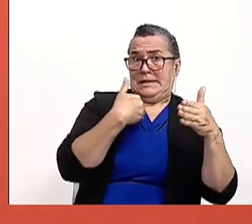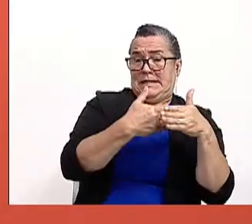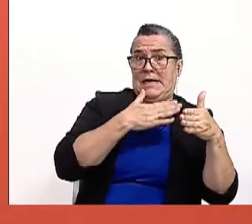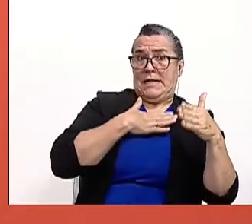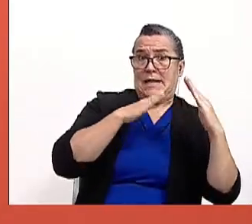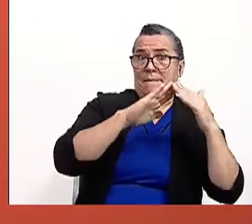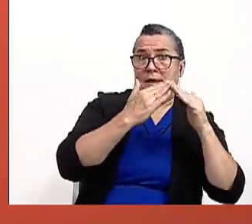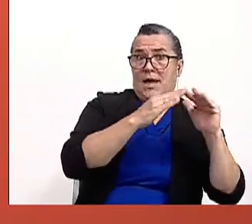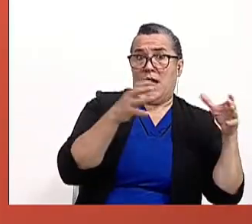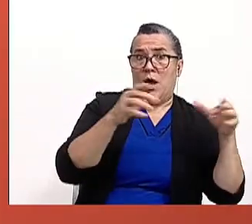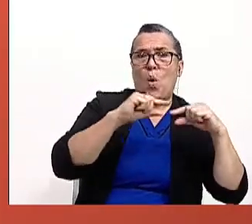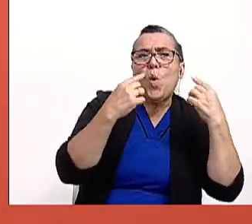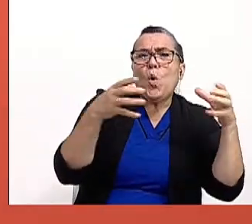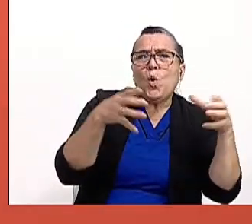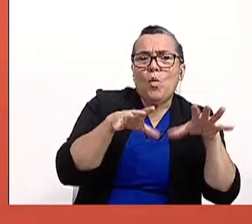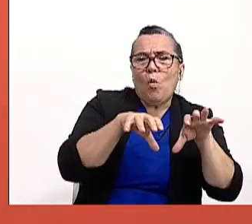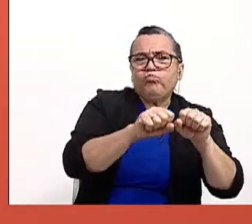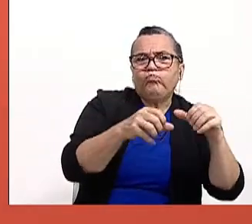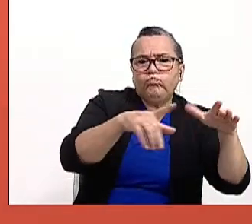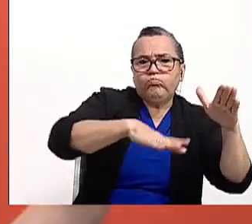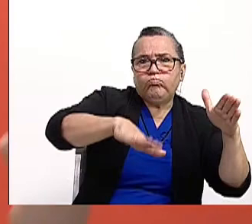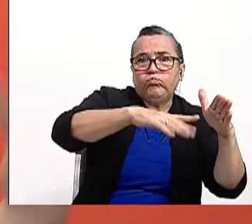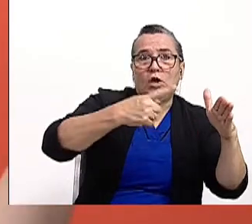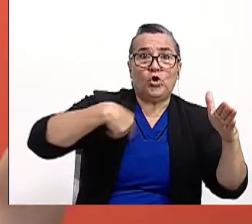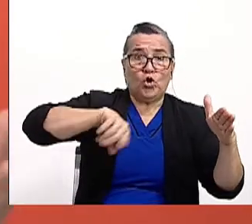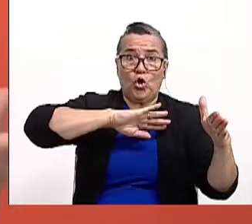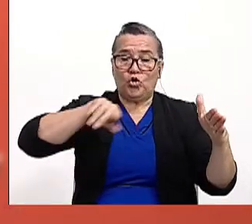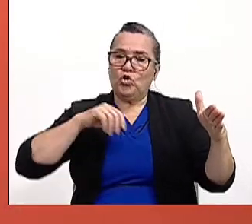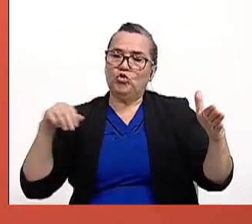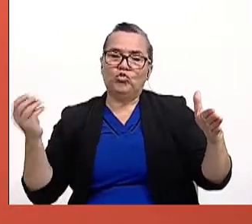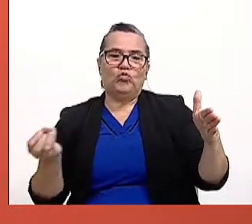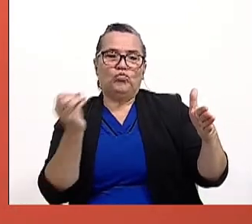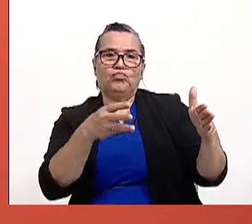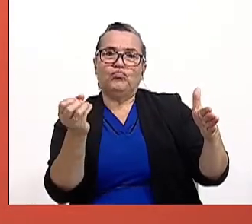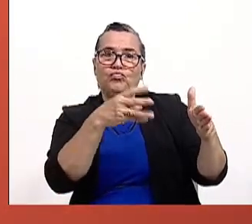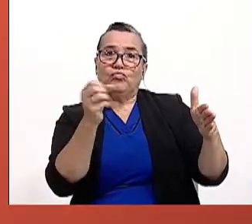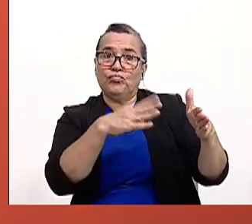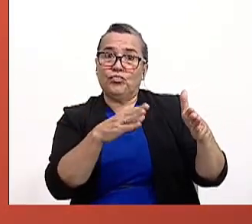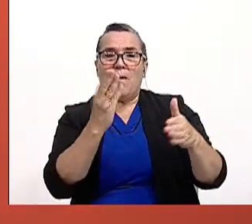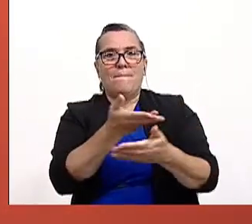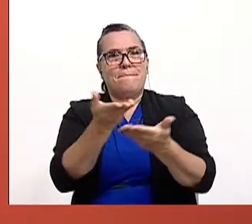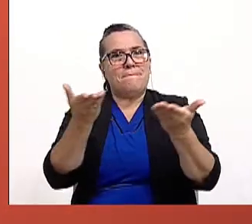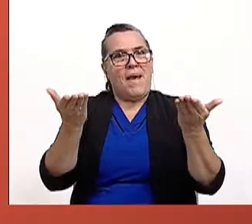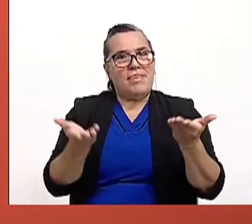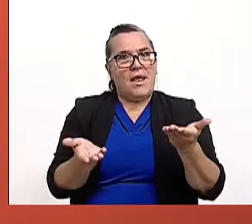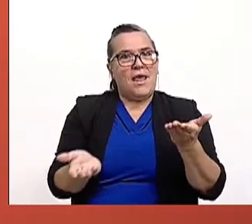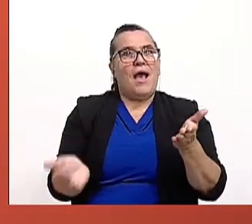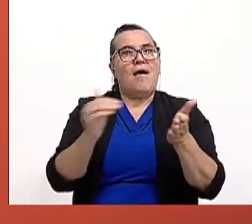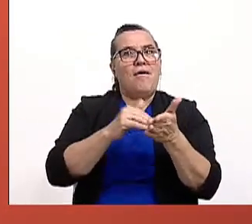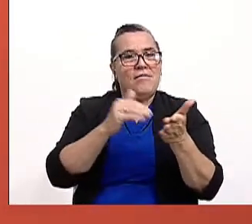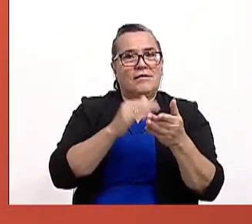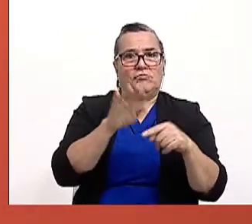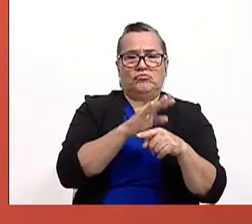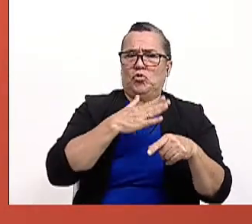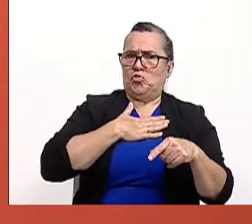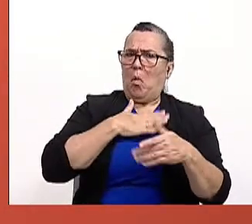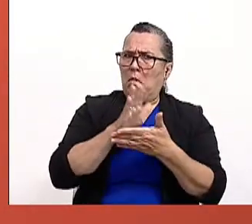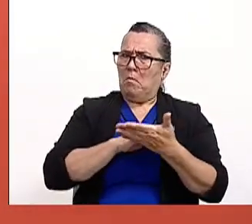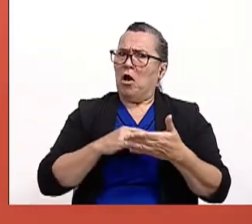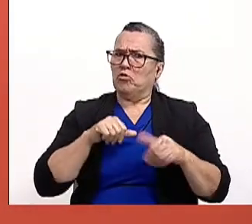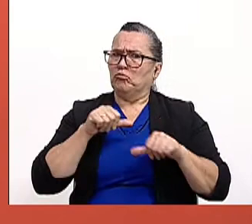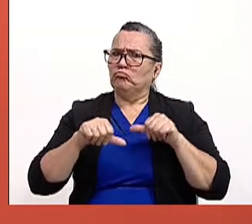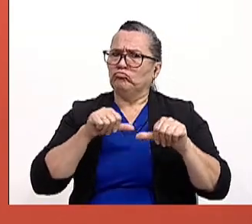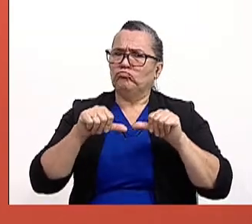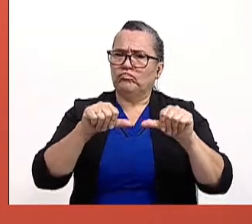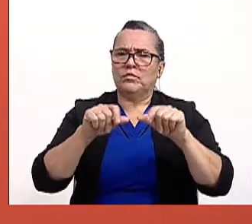of people set up a spot where we can all leave our recycling materials. As I was doing my part, I thought